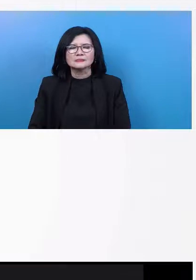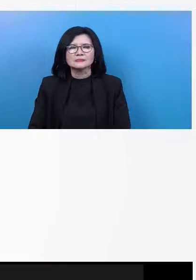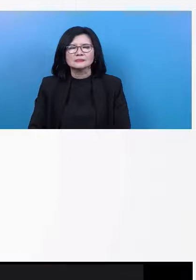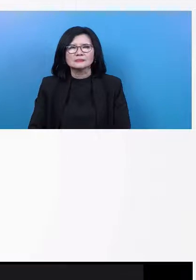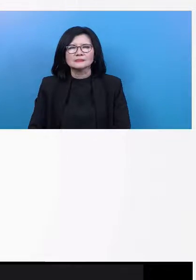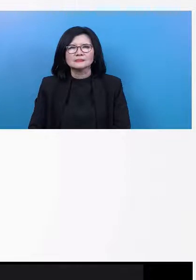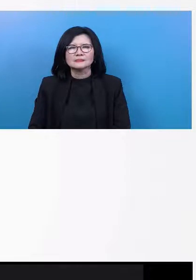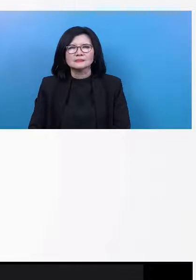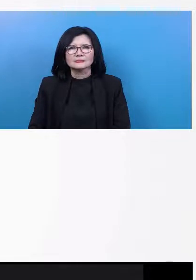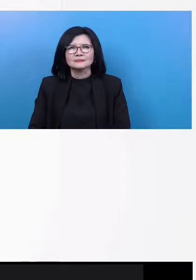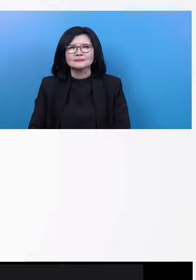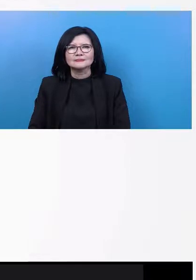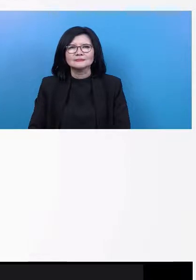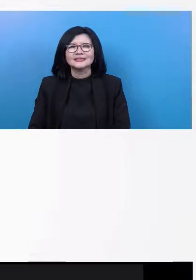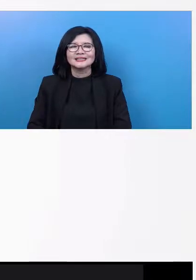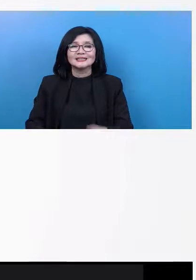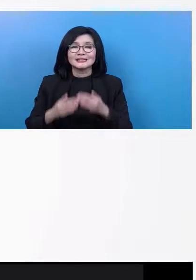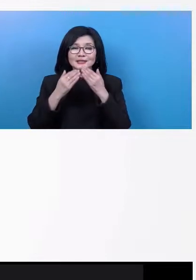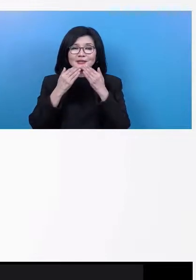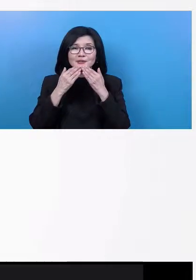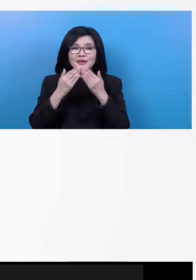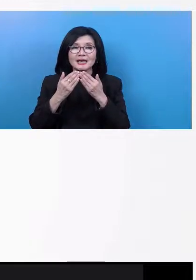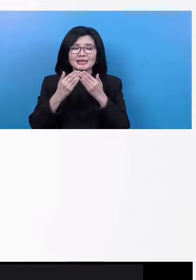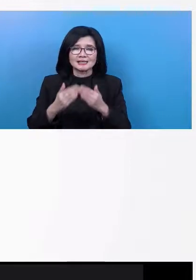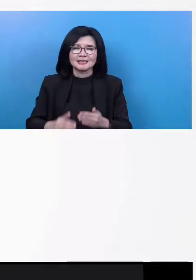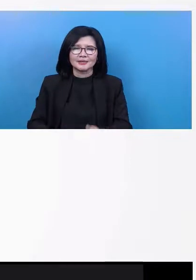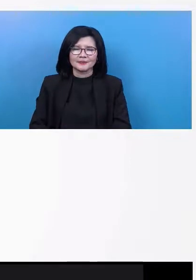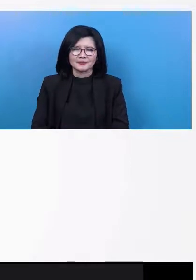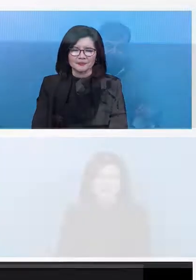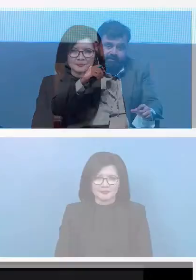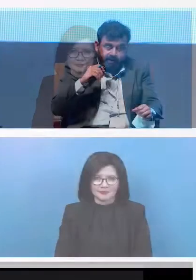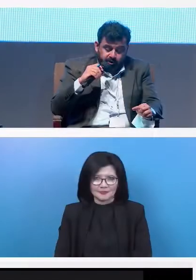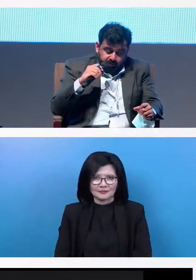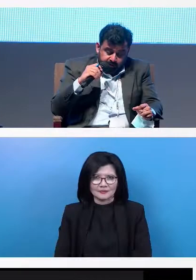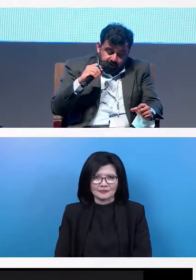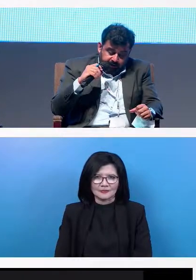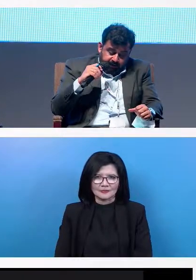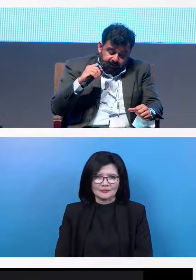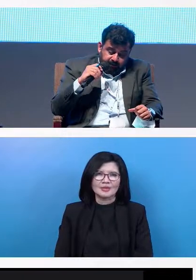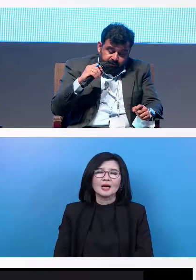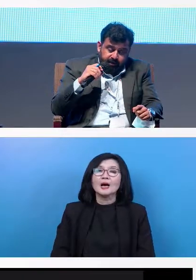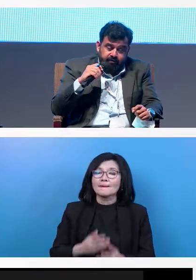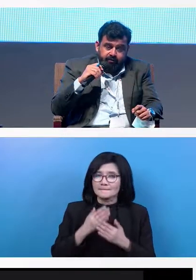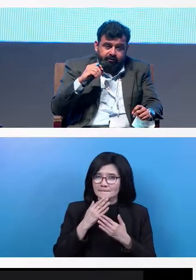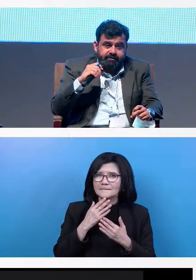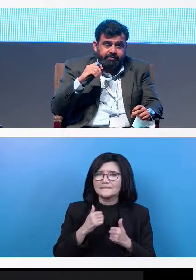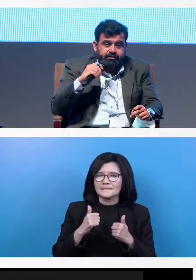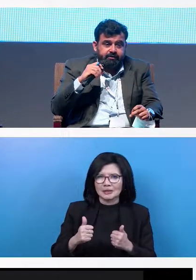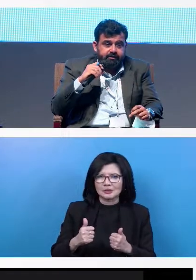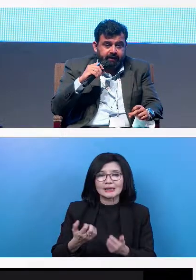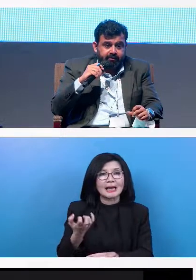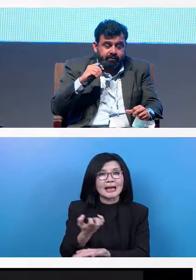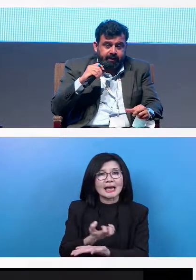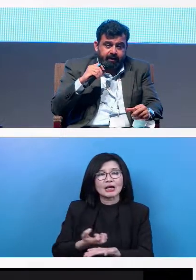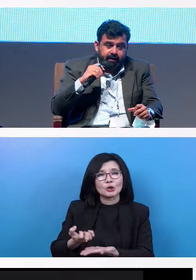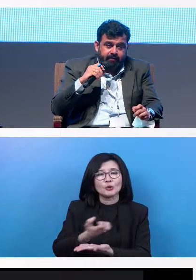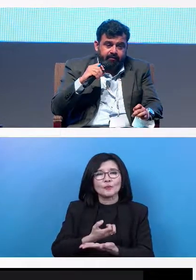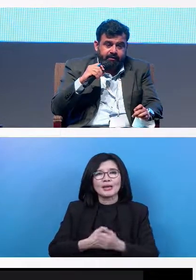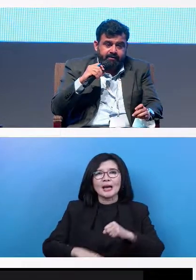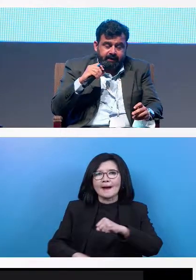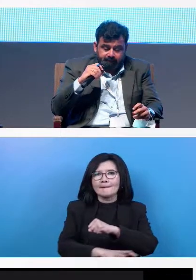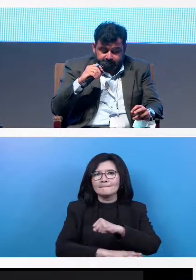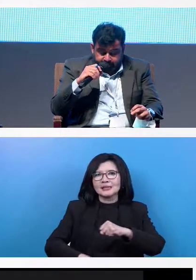Thanks, Ranjit, for that. Very well put of the import-based economy and, the need for transition and